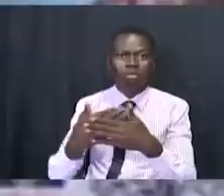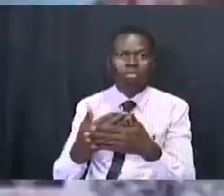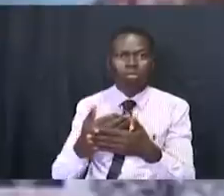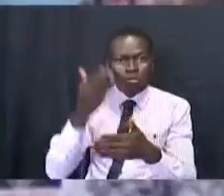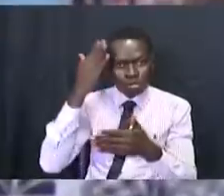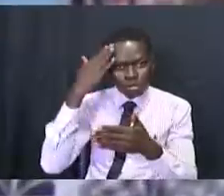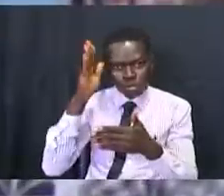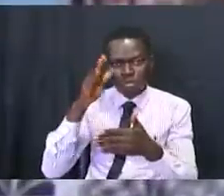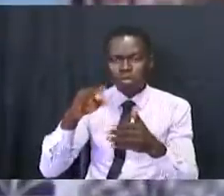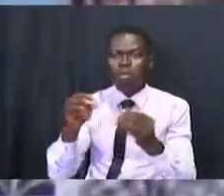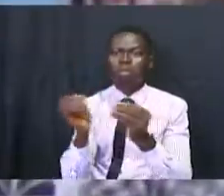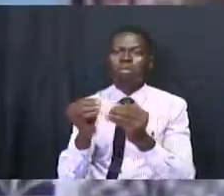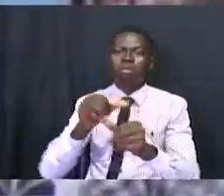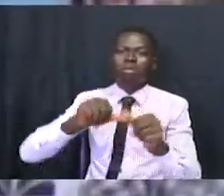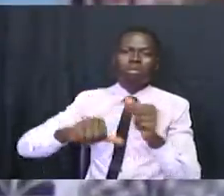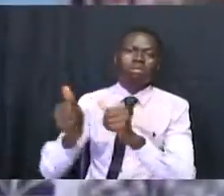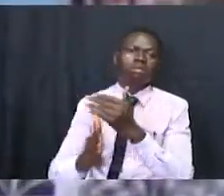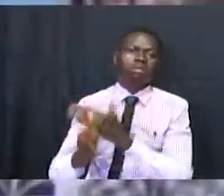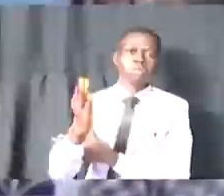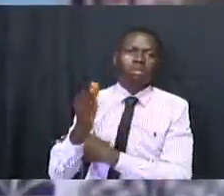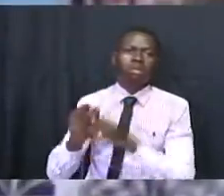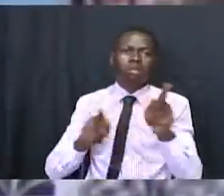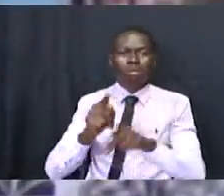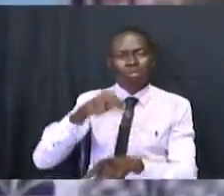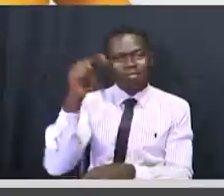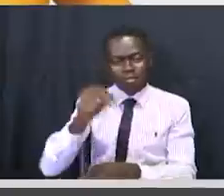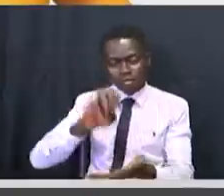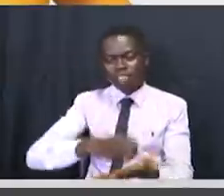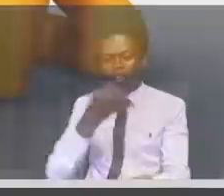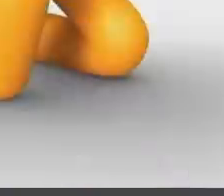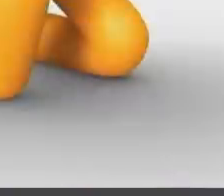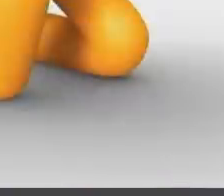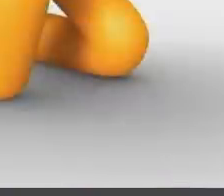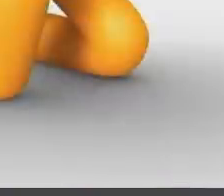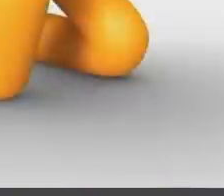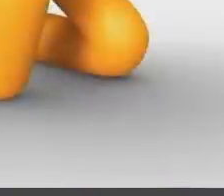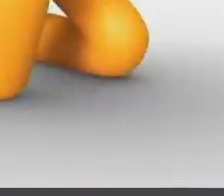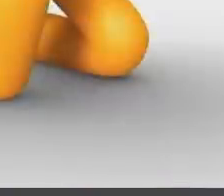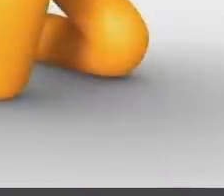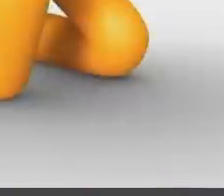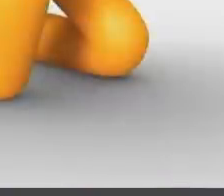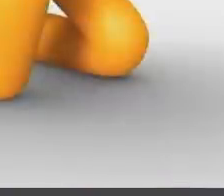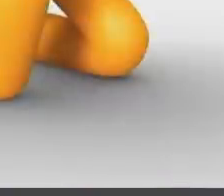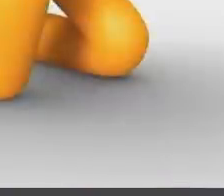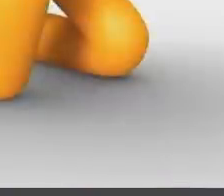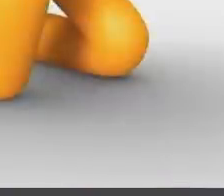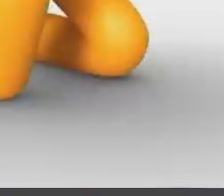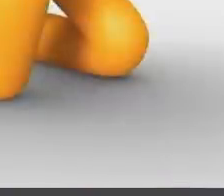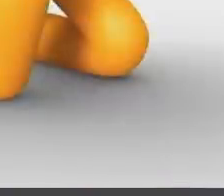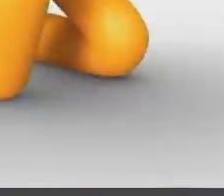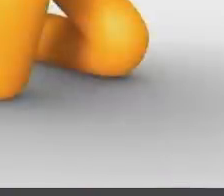know much about God. They need evidence that he is indeed who he claims to